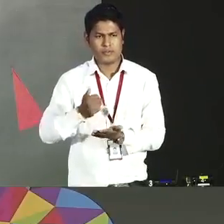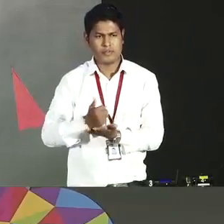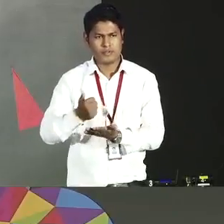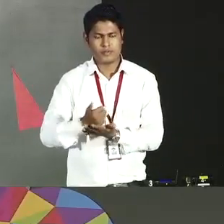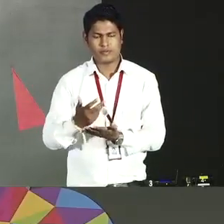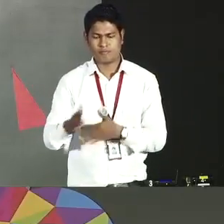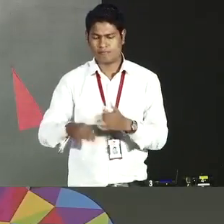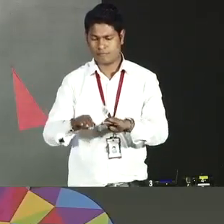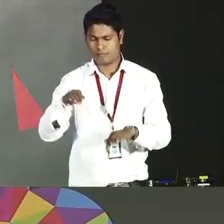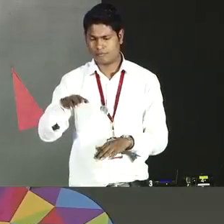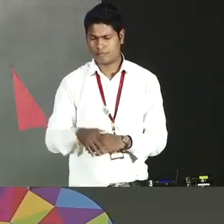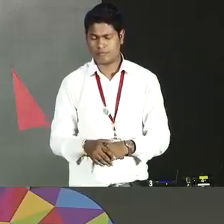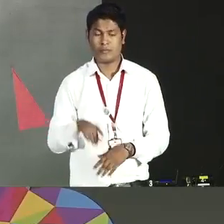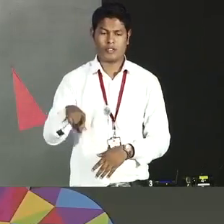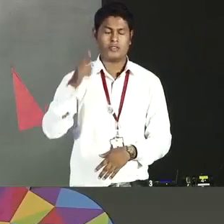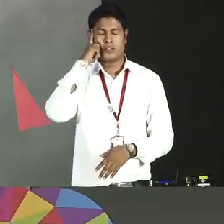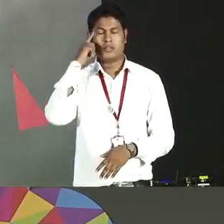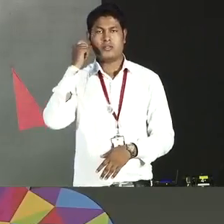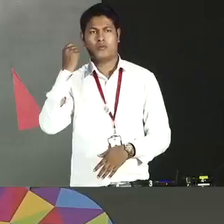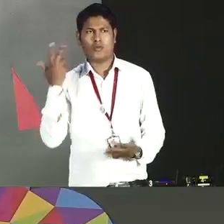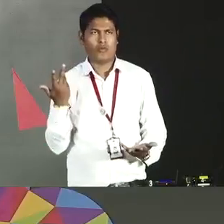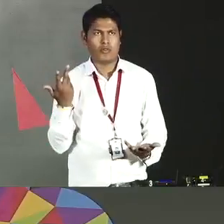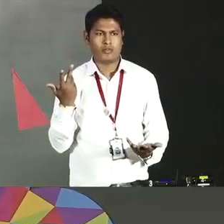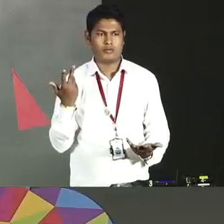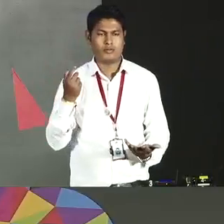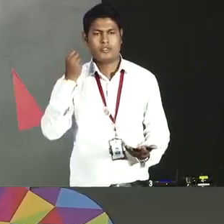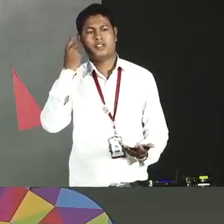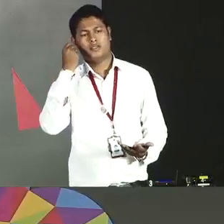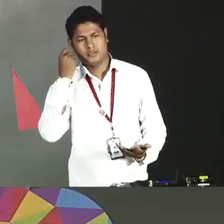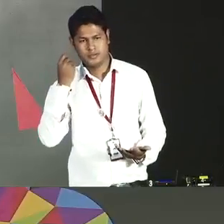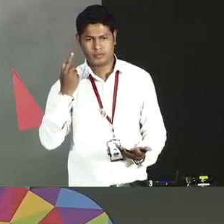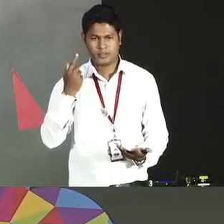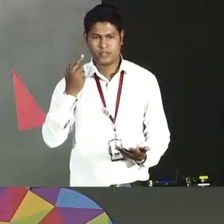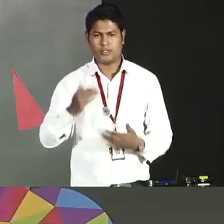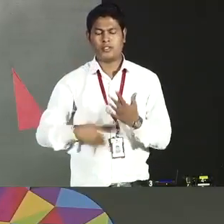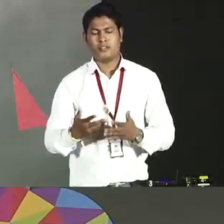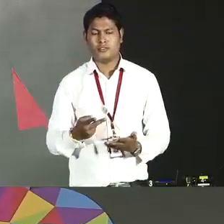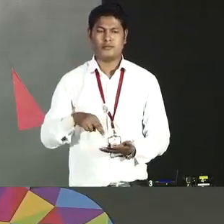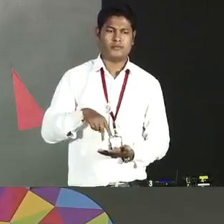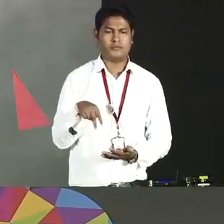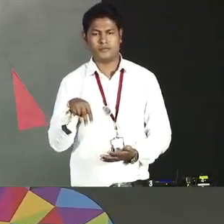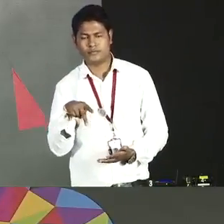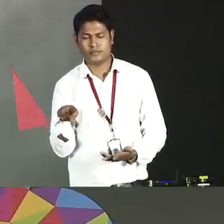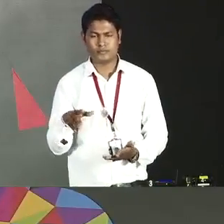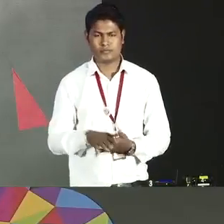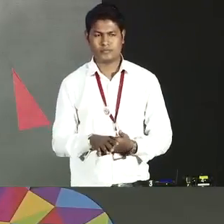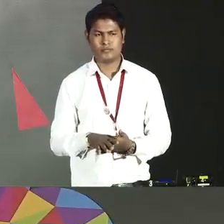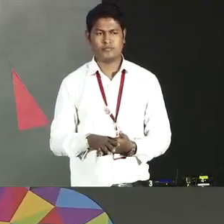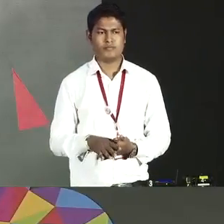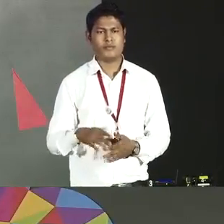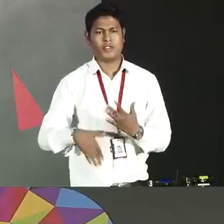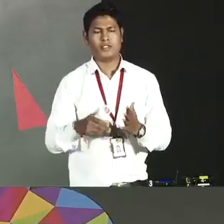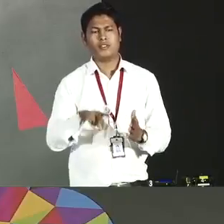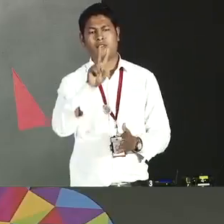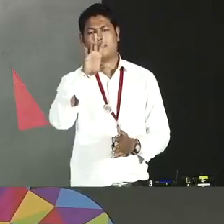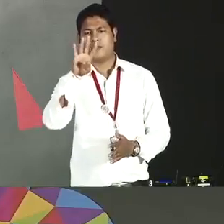her child once she understood what it was. She was able to put Ava into an early intervention program, so at the age of 24 months,